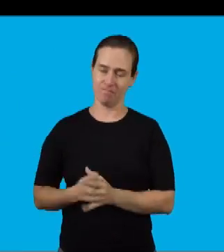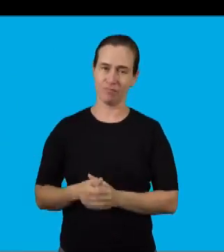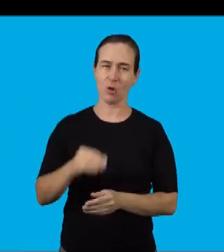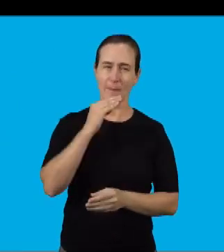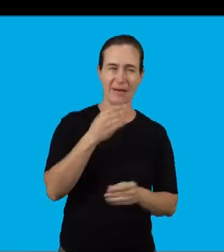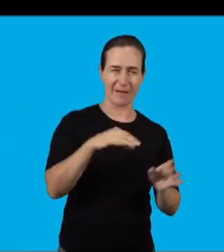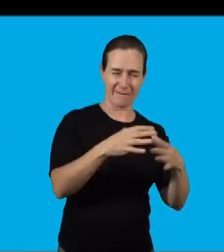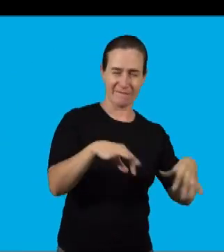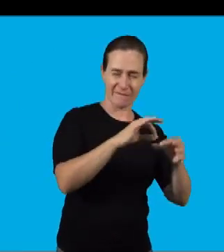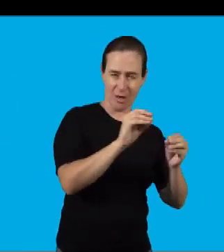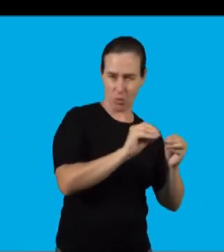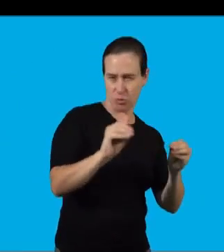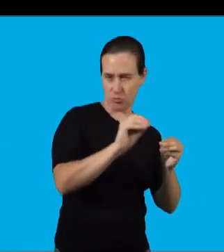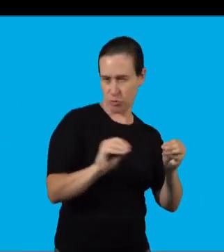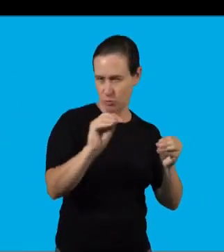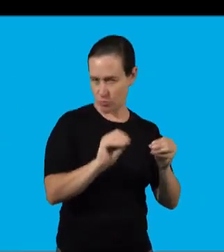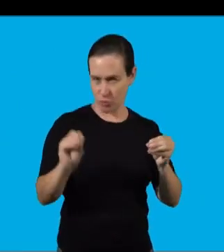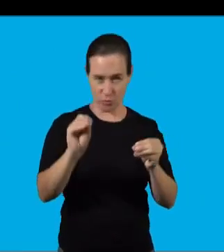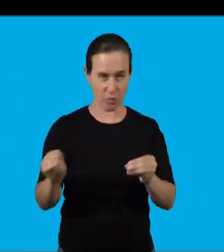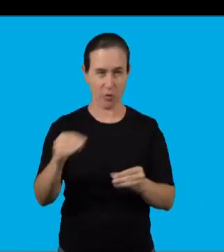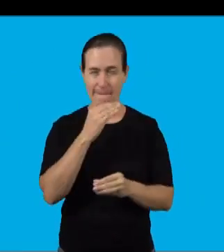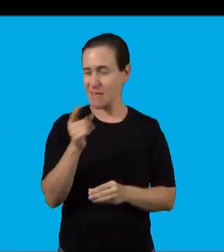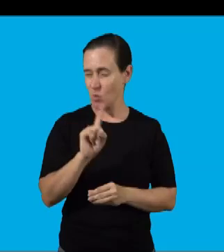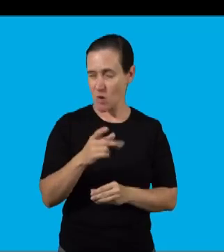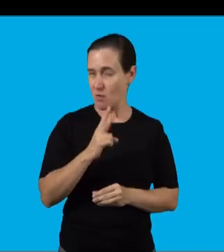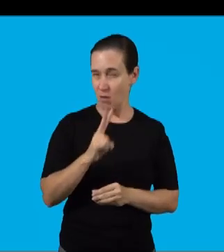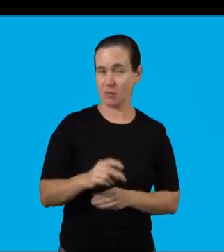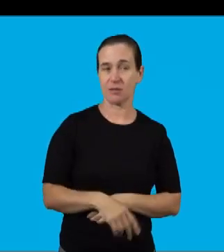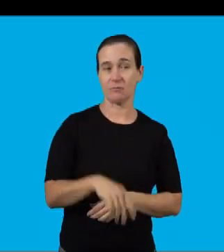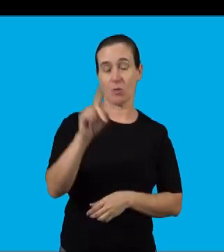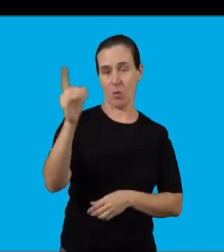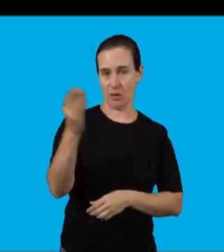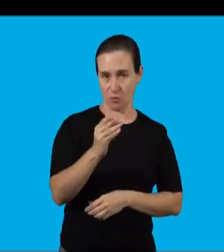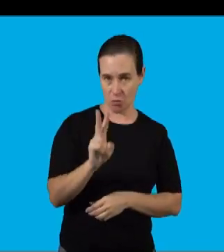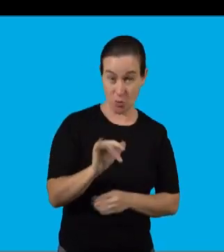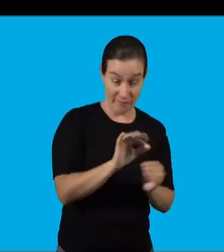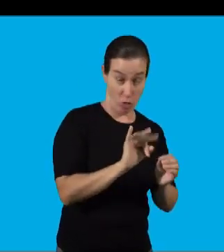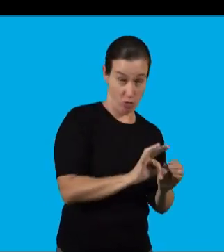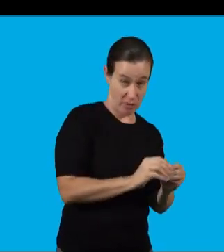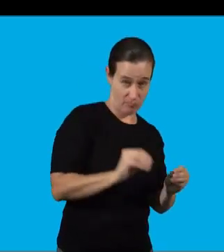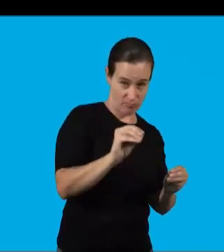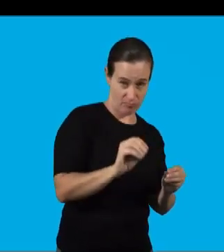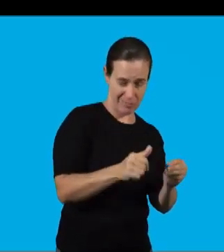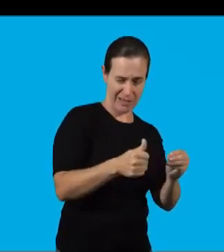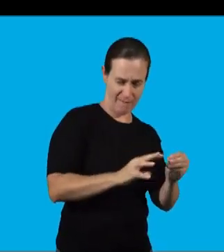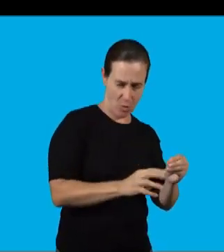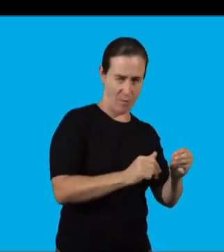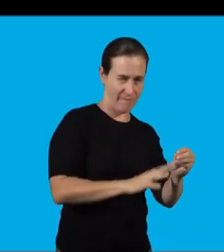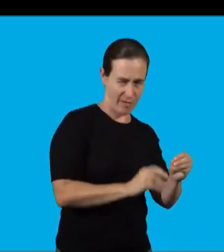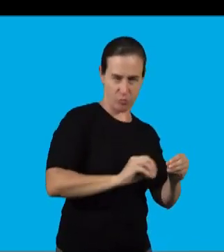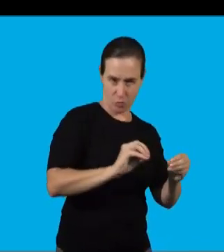these values here, we can see that it is going to be 1 over 2 when we substitute the 3, then 1 over